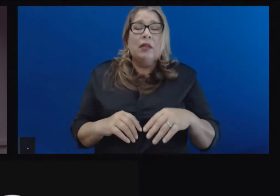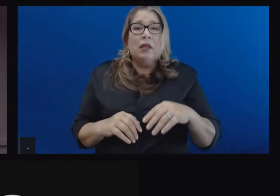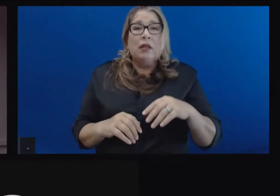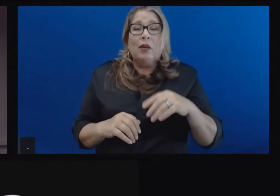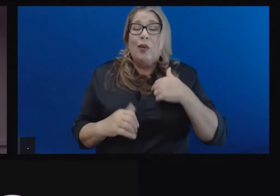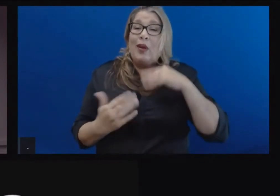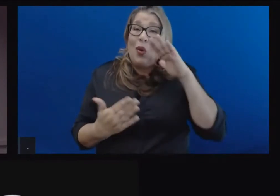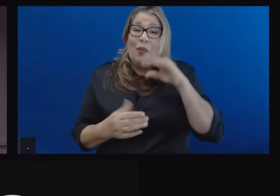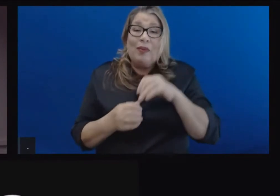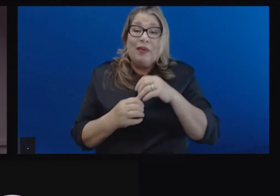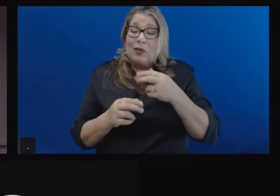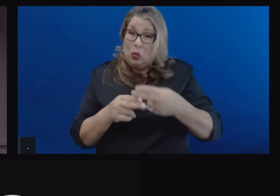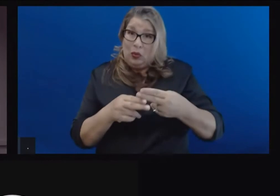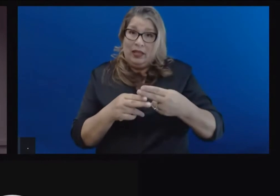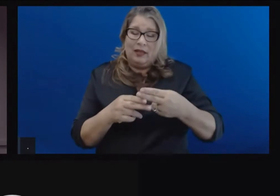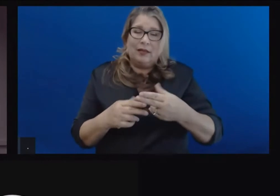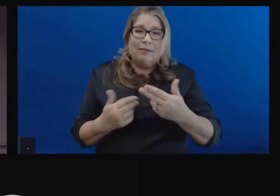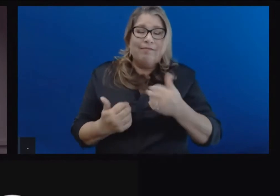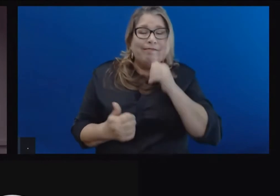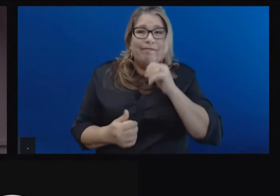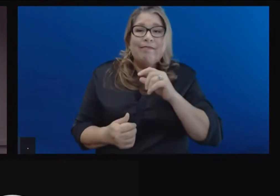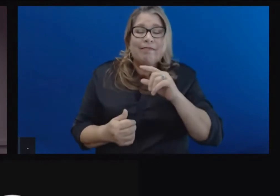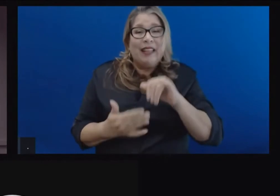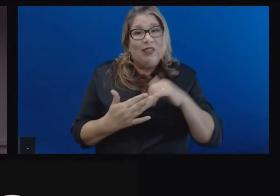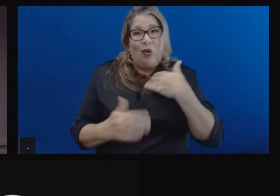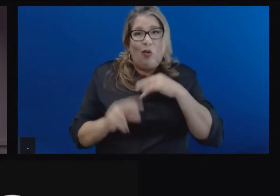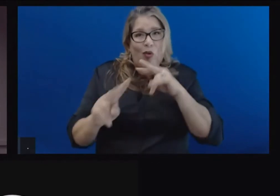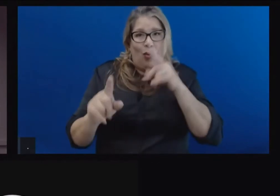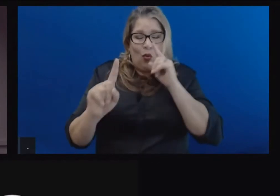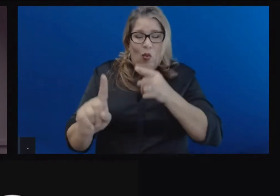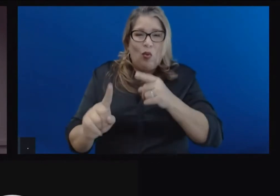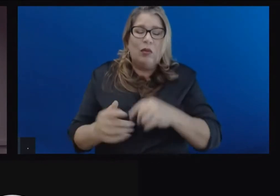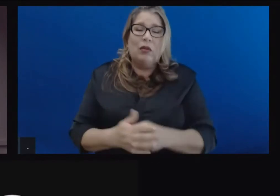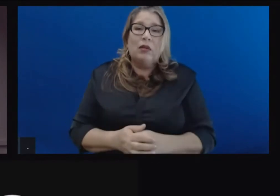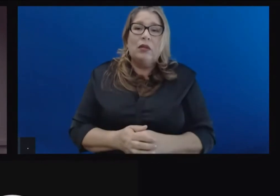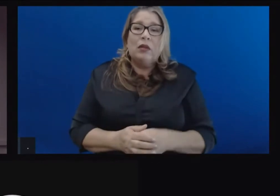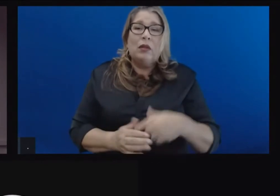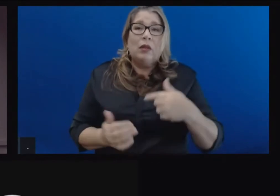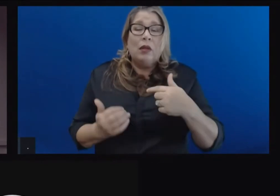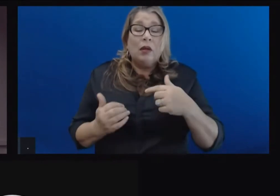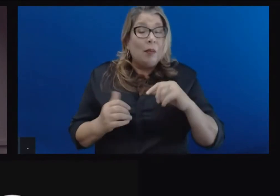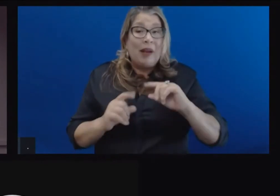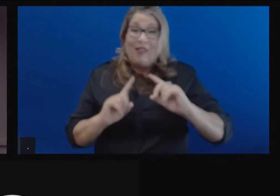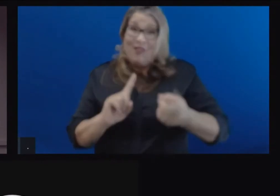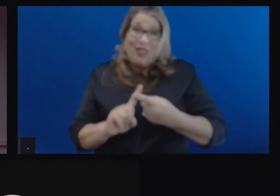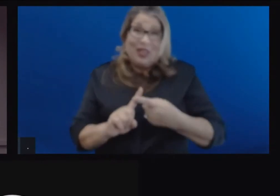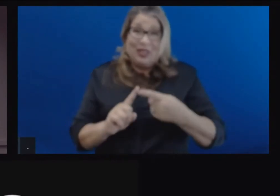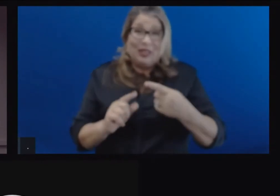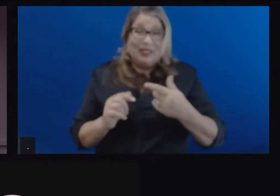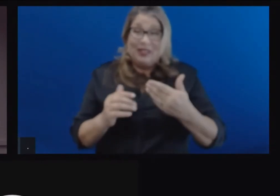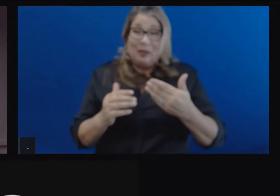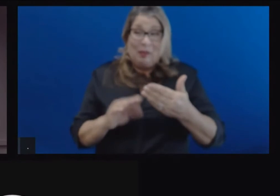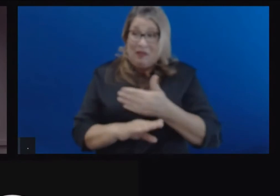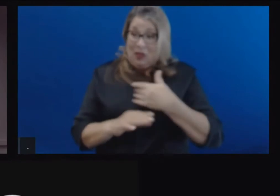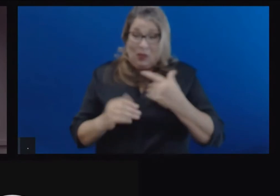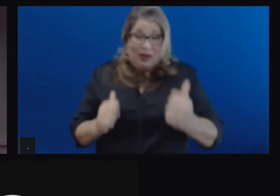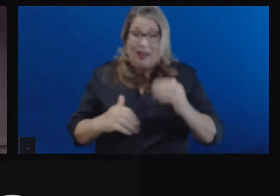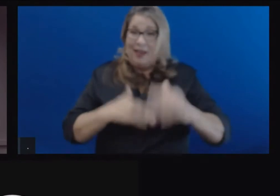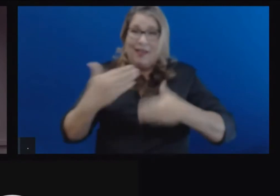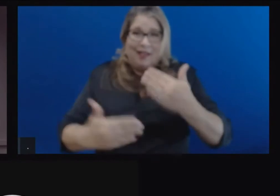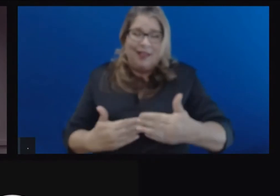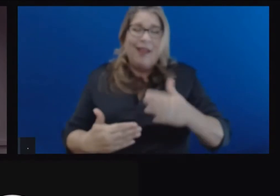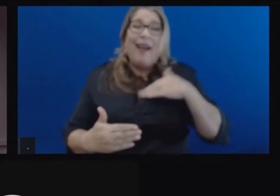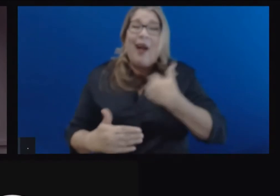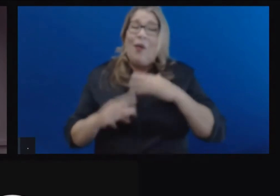hope. But the first step is to have our very thoughtful expert teams go through the new guidance, understand how it's going to